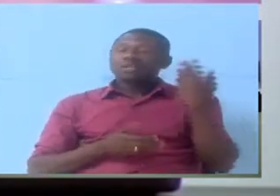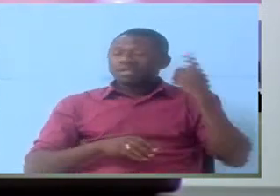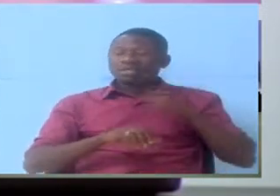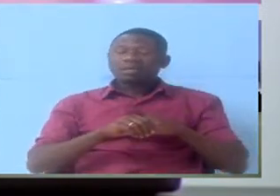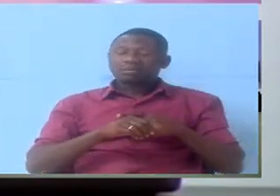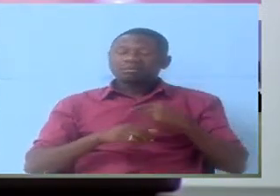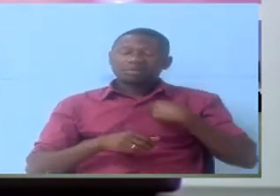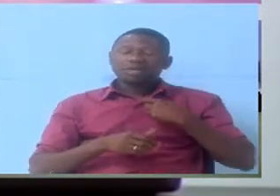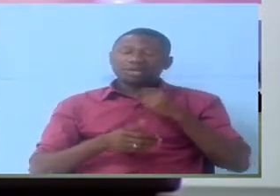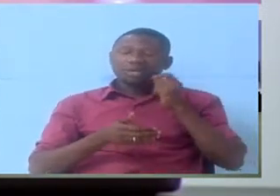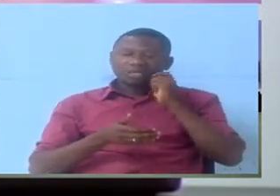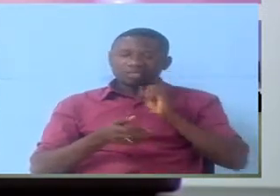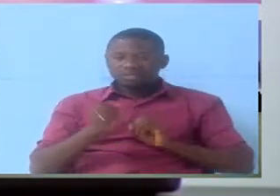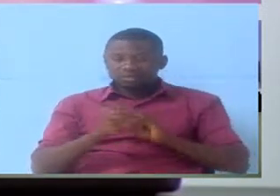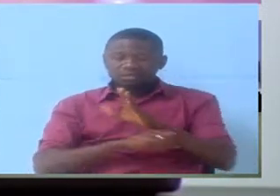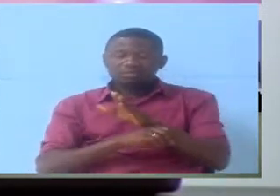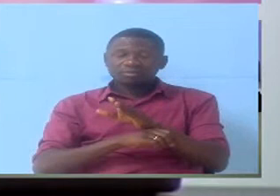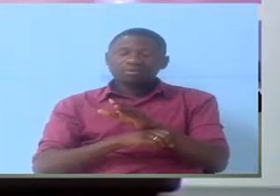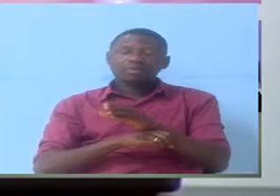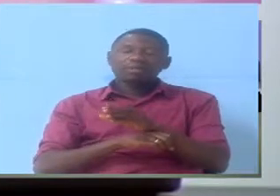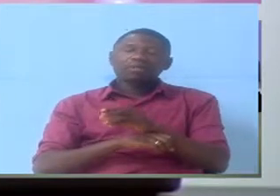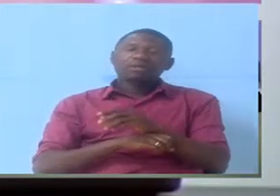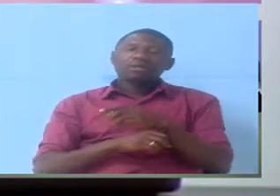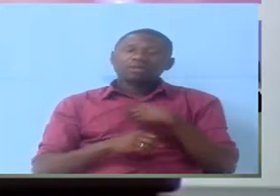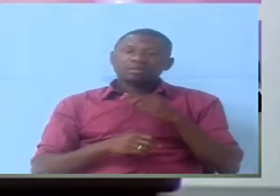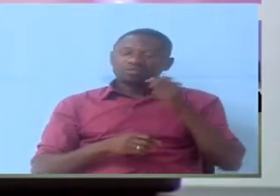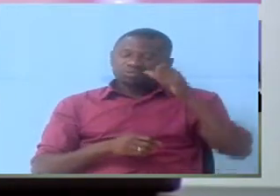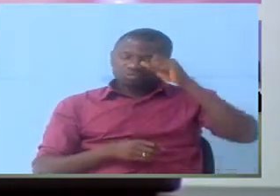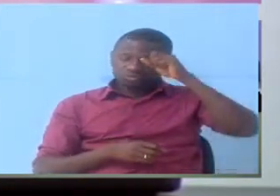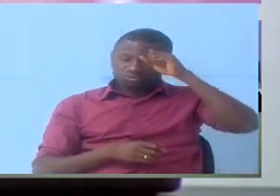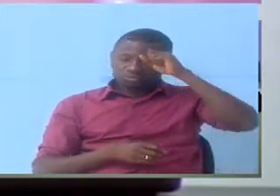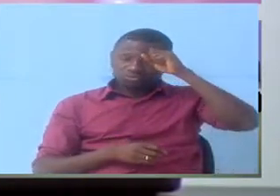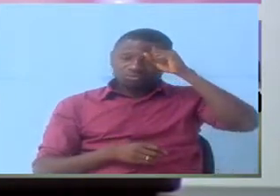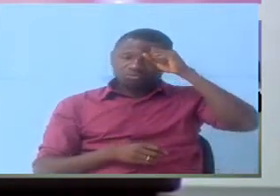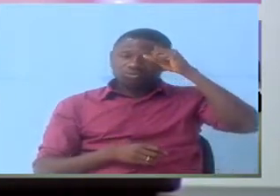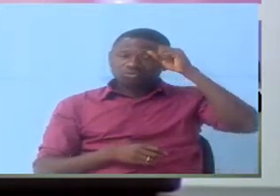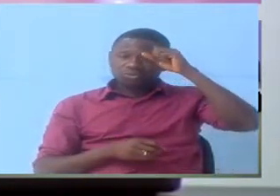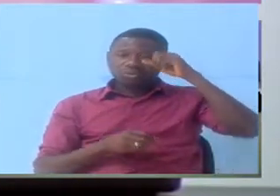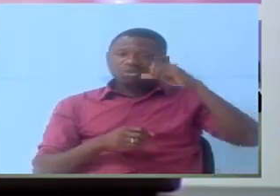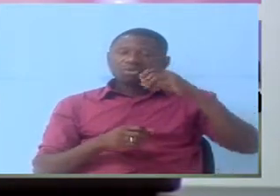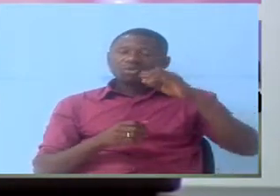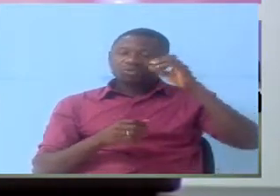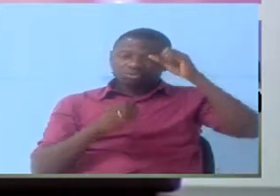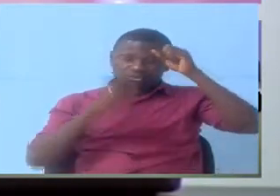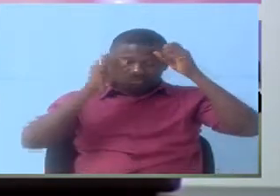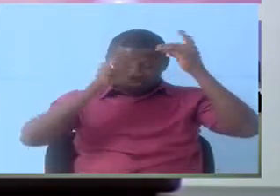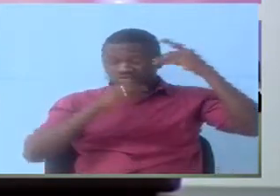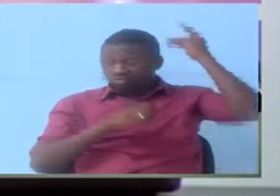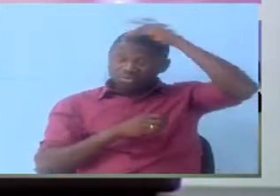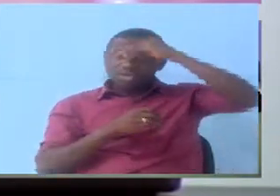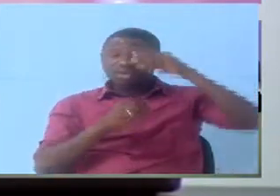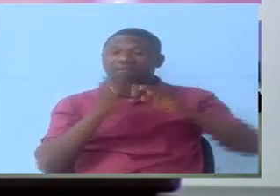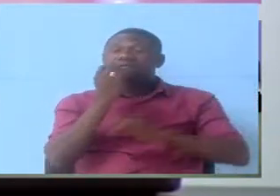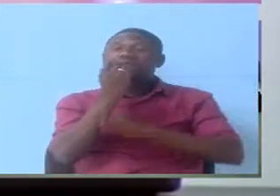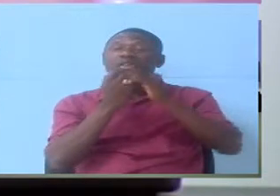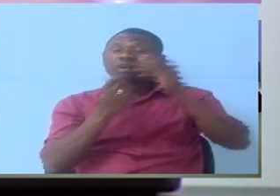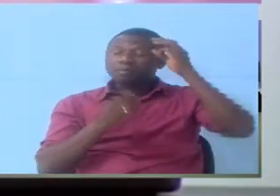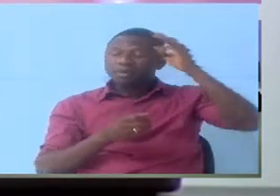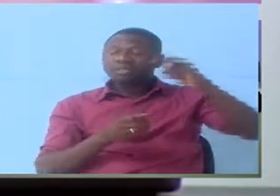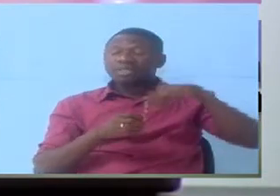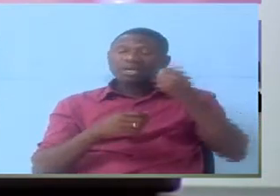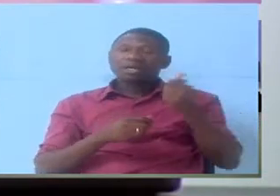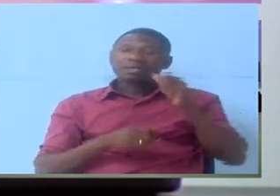foreign minister at the time, mm-hmm. Ahmed Haroun and Ali Kushit. But yes, so you went to